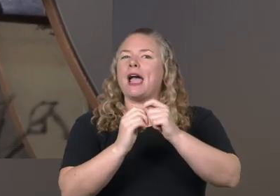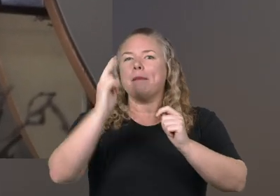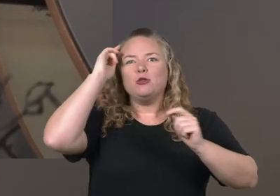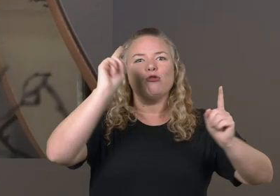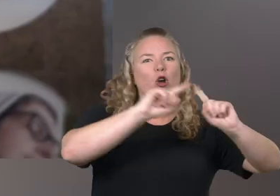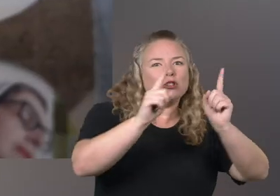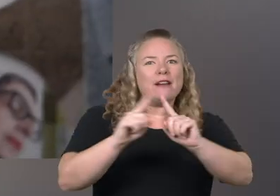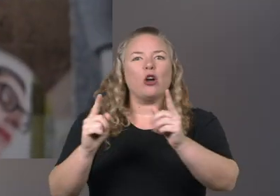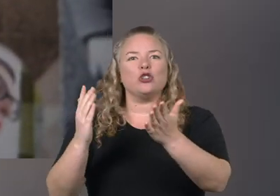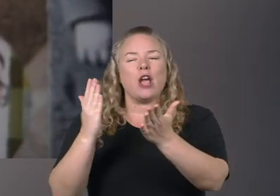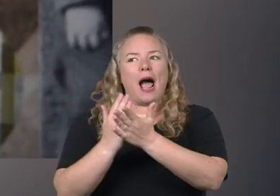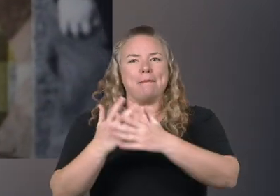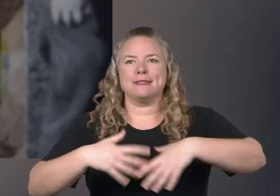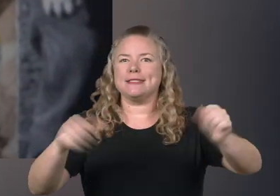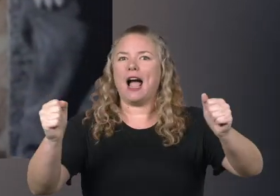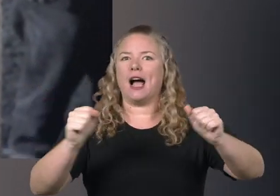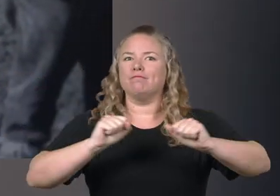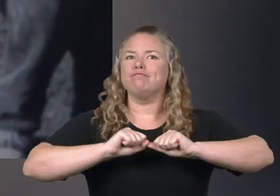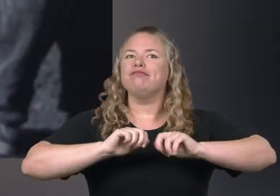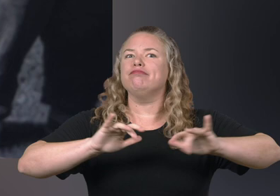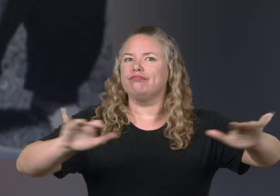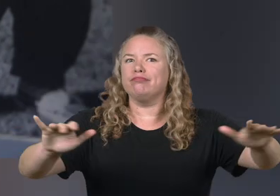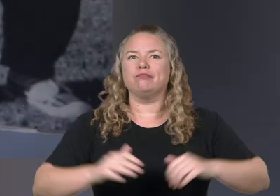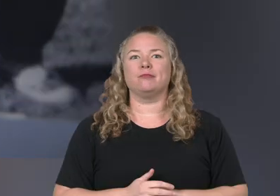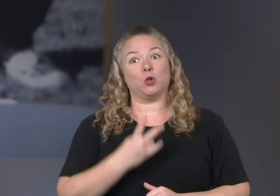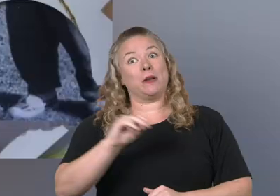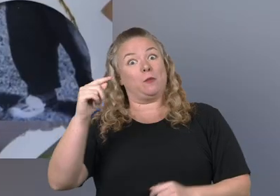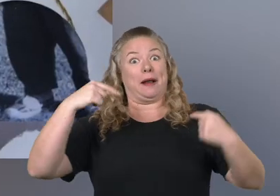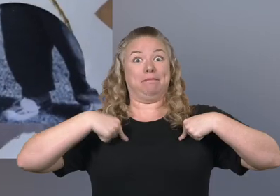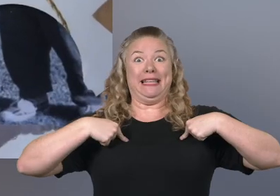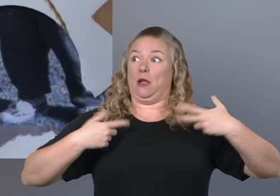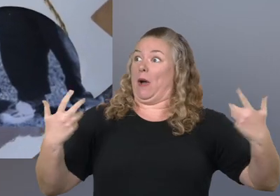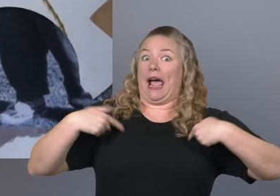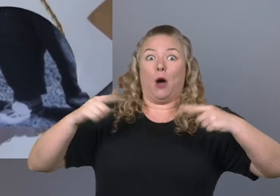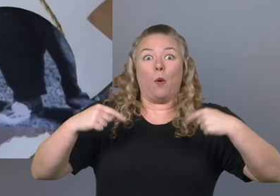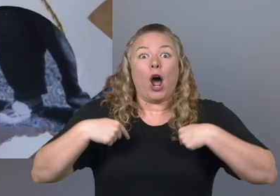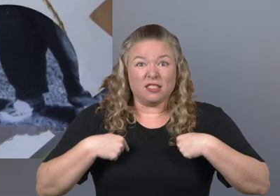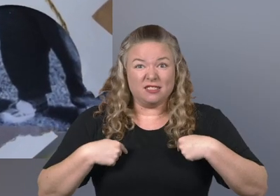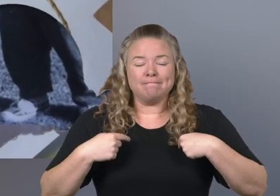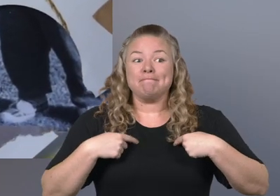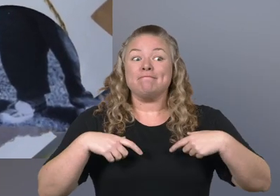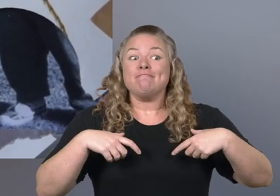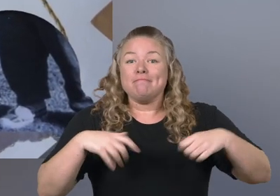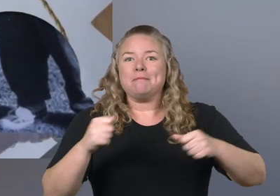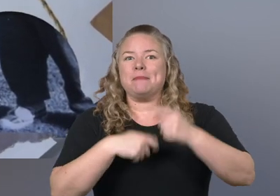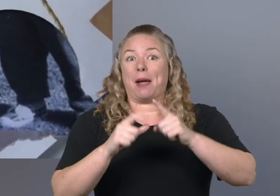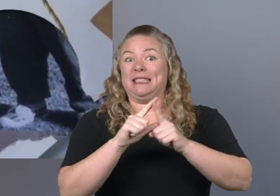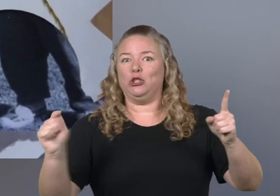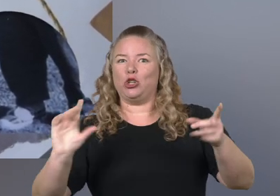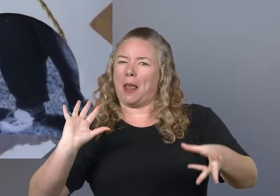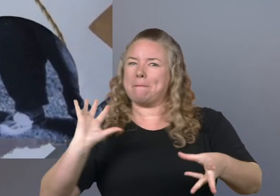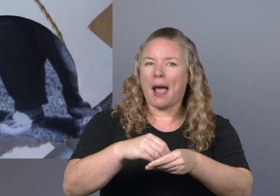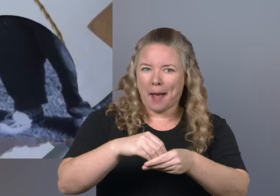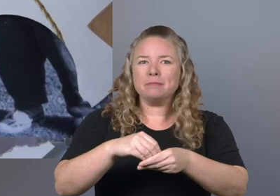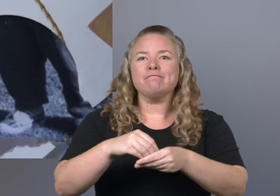begins to break through. Where was I in 2012? I was on the cusp of becoming a digital native. It was that